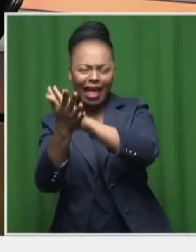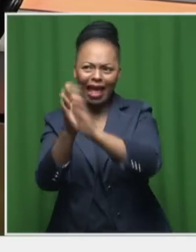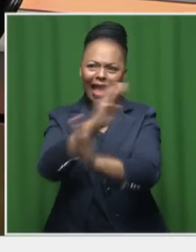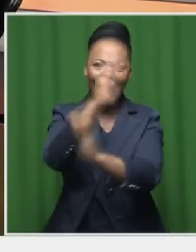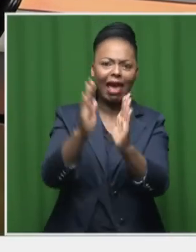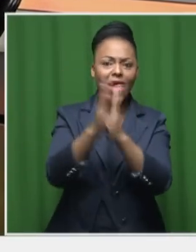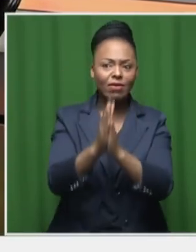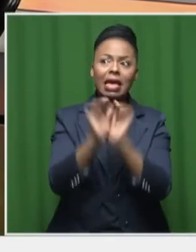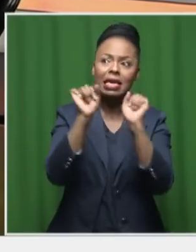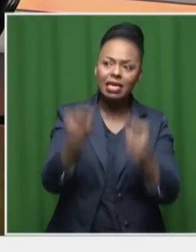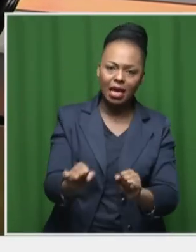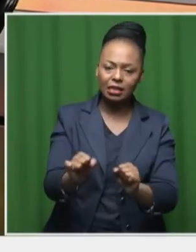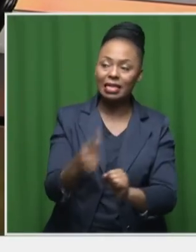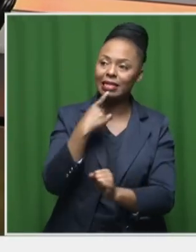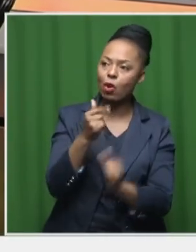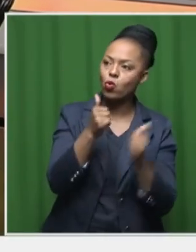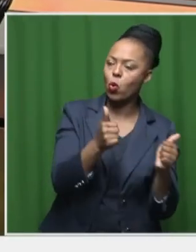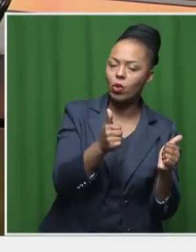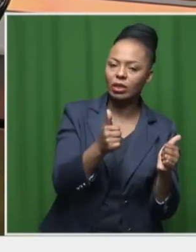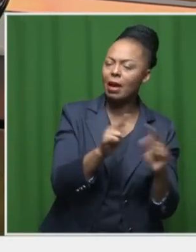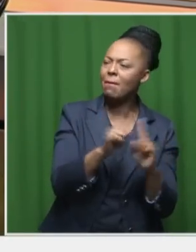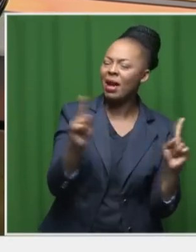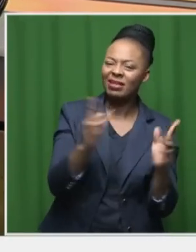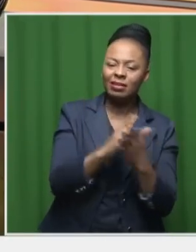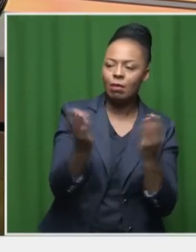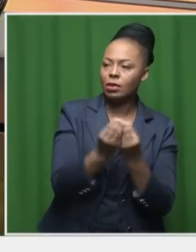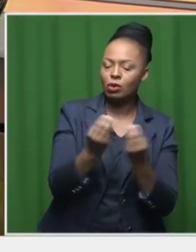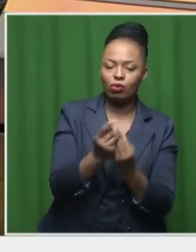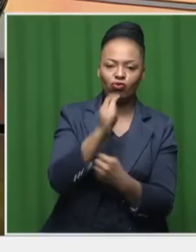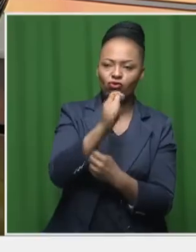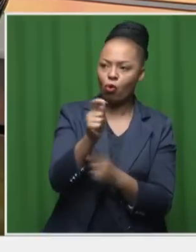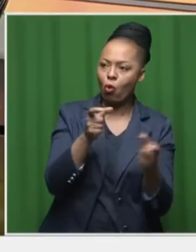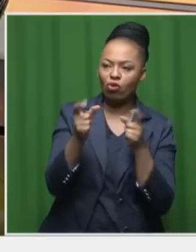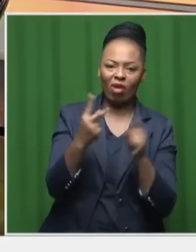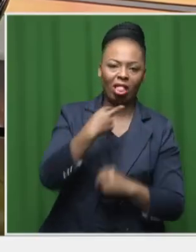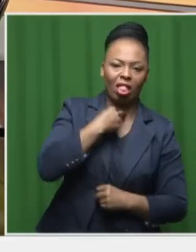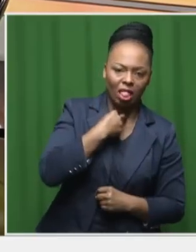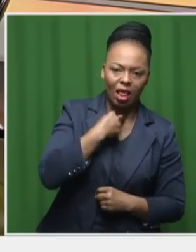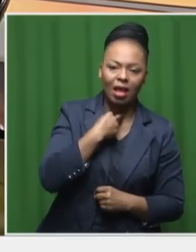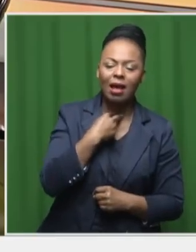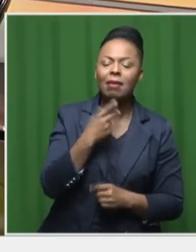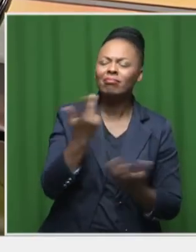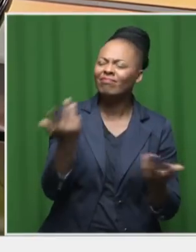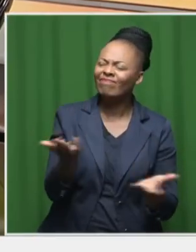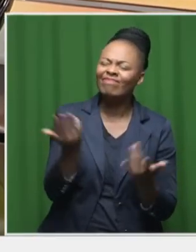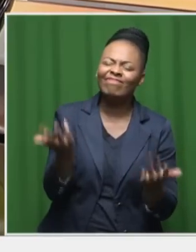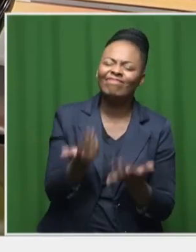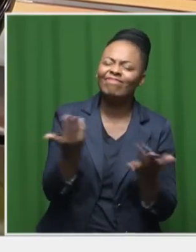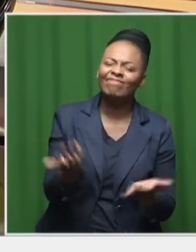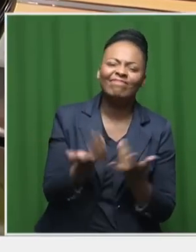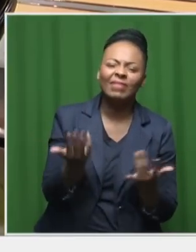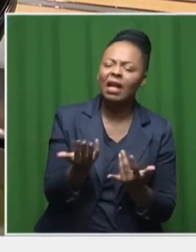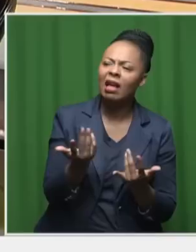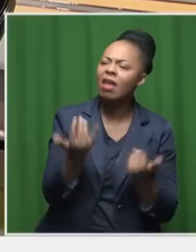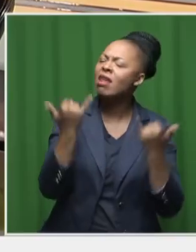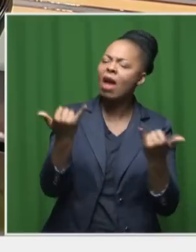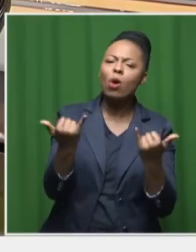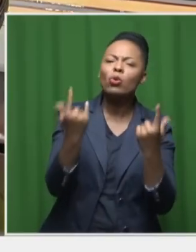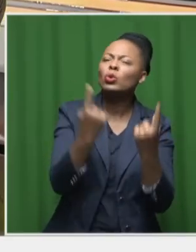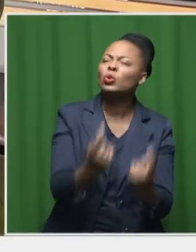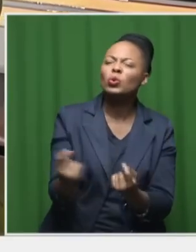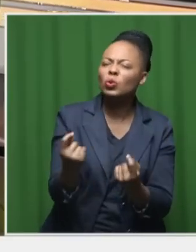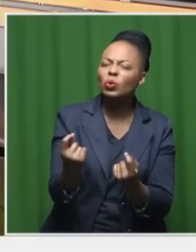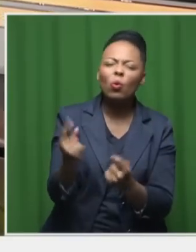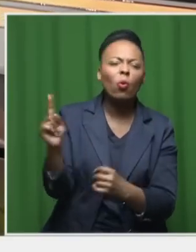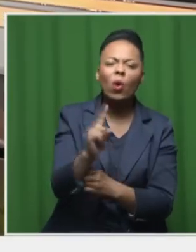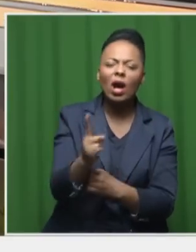we talk about the good, but some things are just beyond our control. So, Pali, I mean, what do we need to